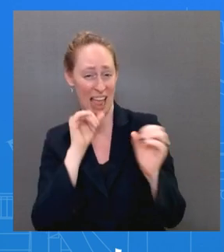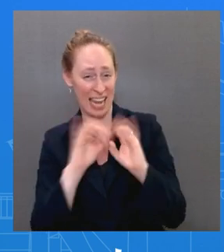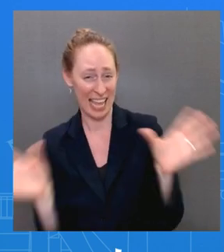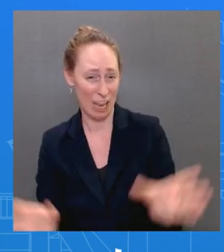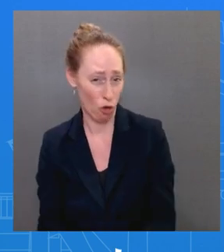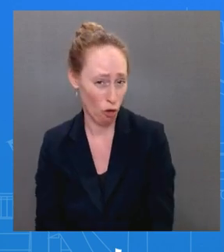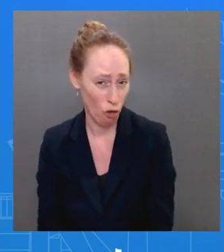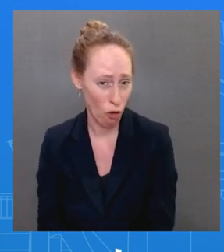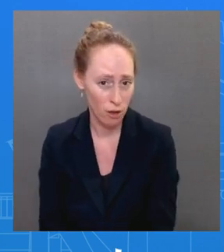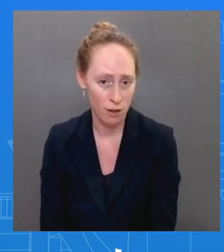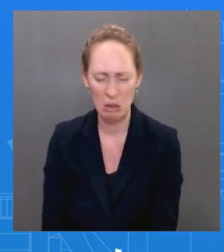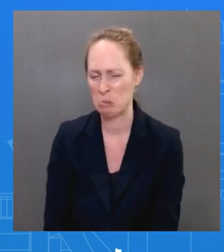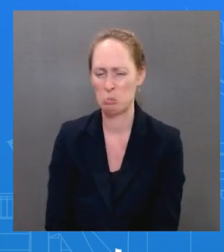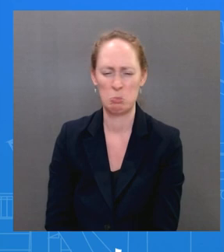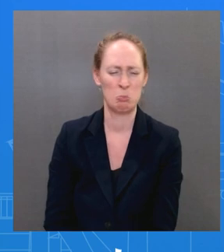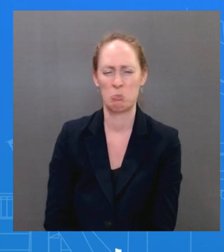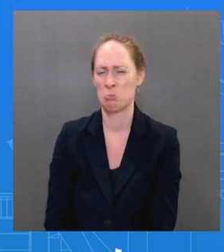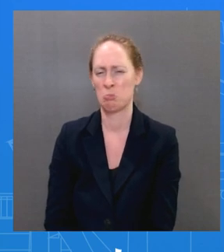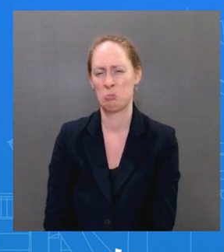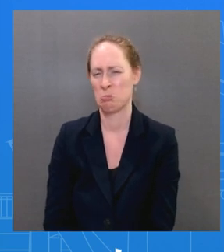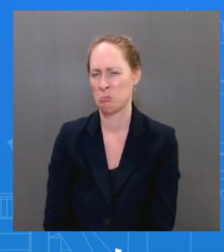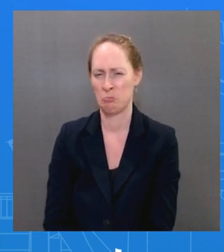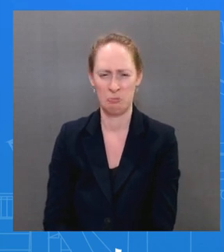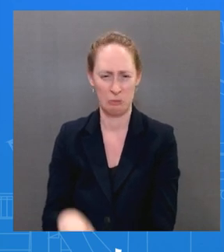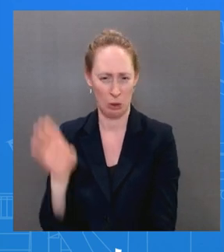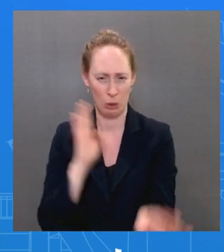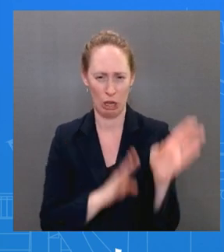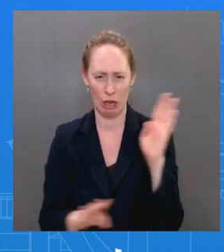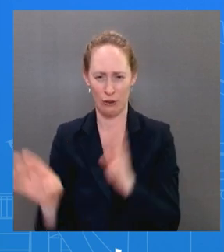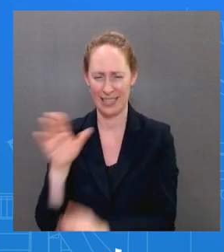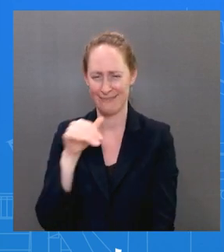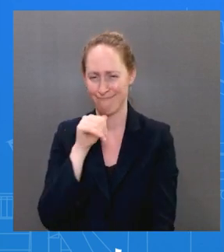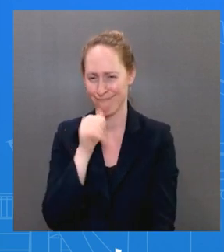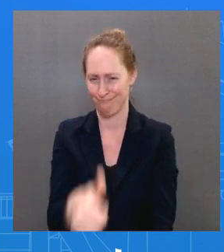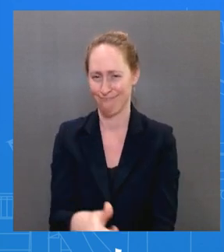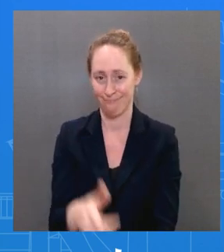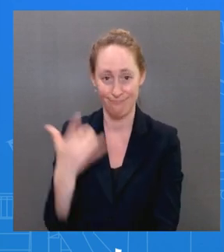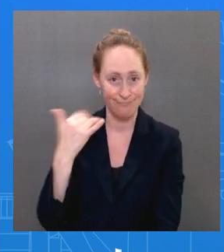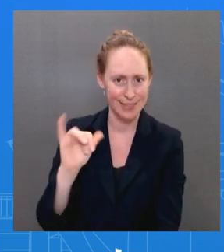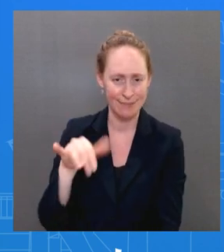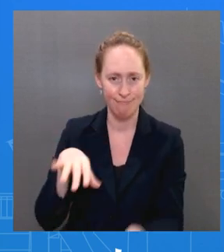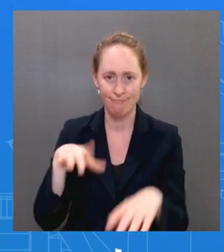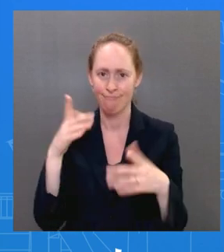also making phone calls. He's having these virtual meetings that we have provided.